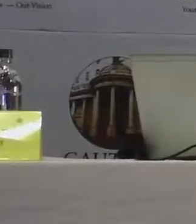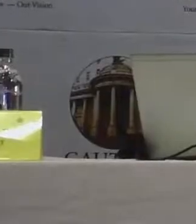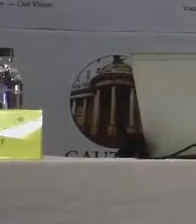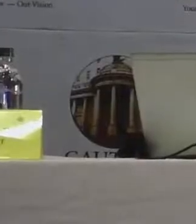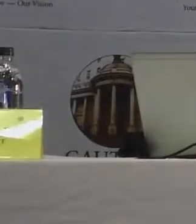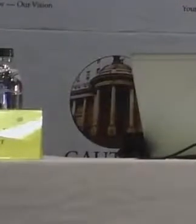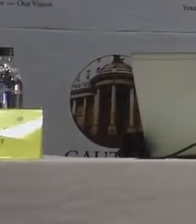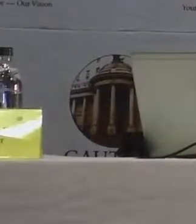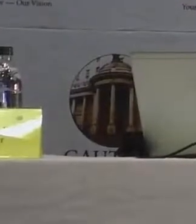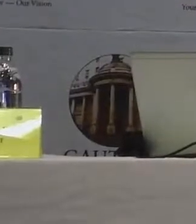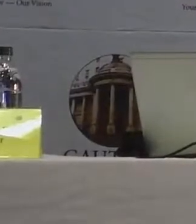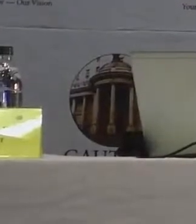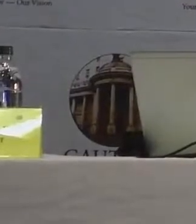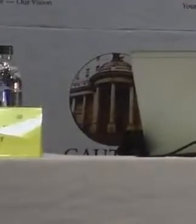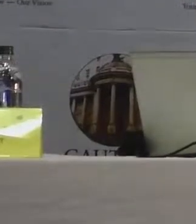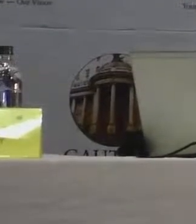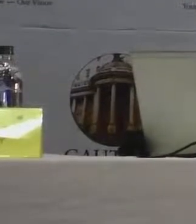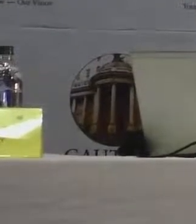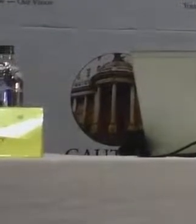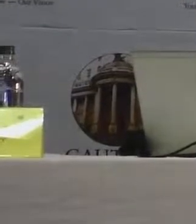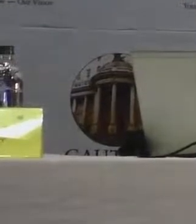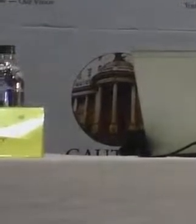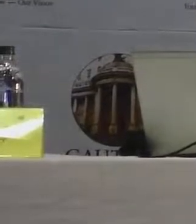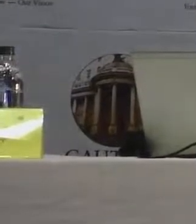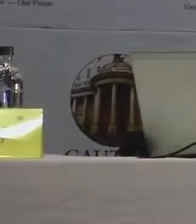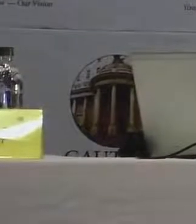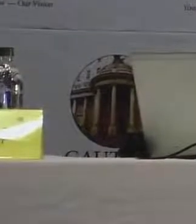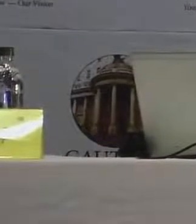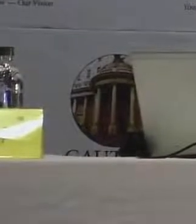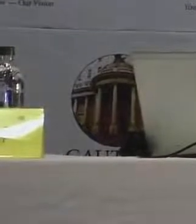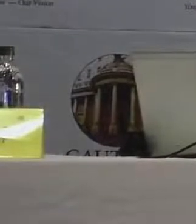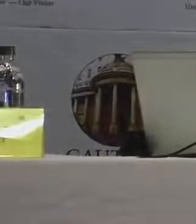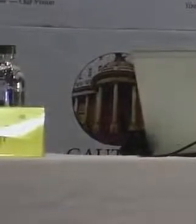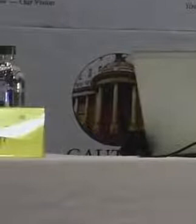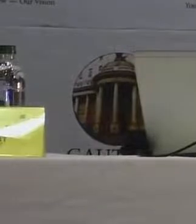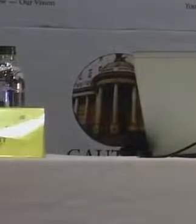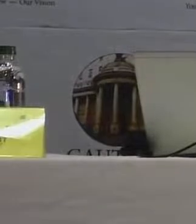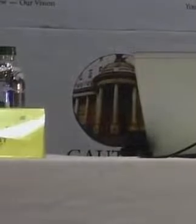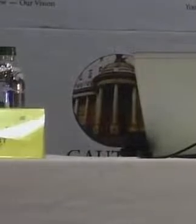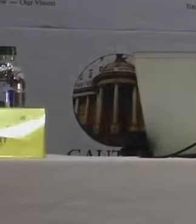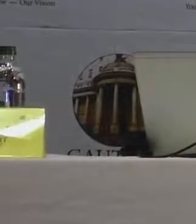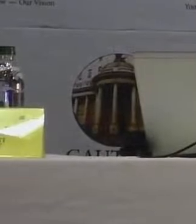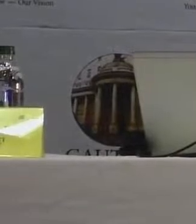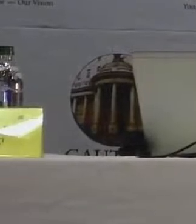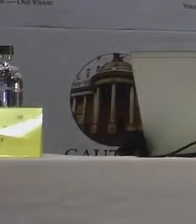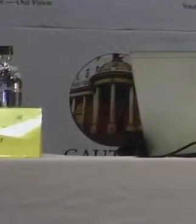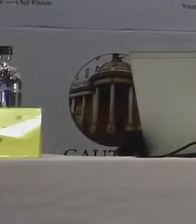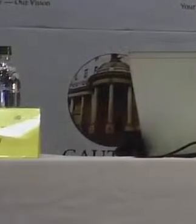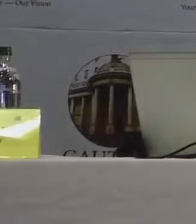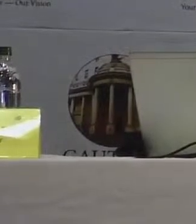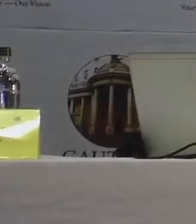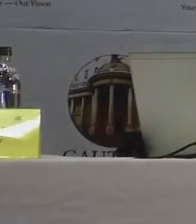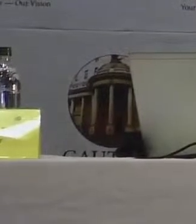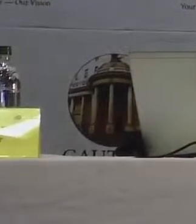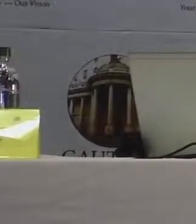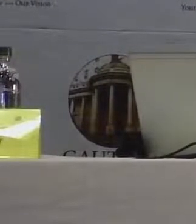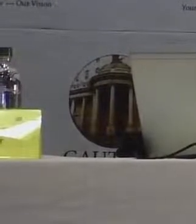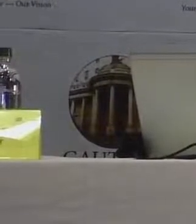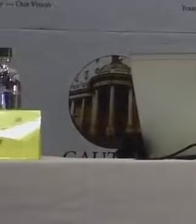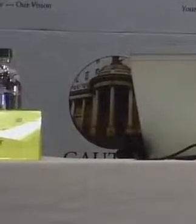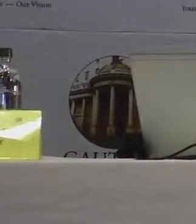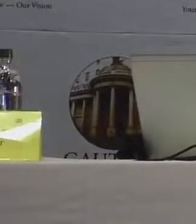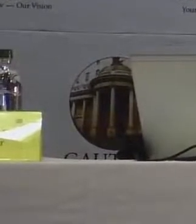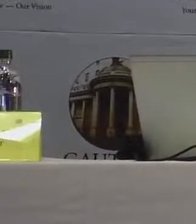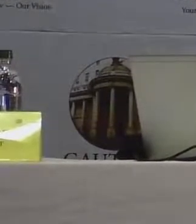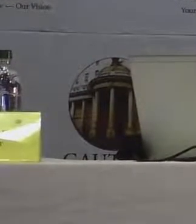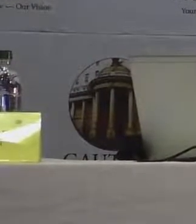members of the committee as well to ask some questions. So we have a number of sections, items of work that we'll be doing as a portfolio